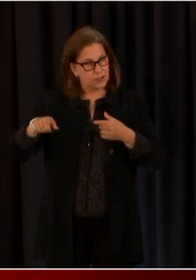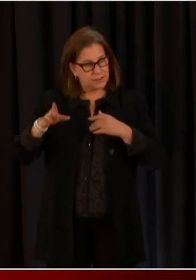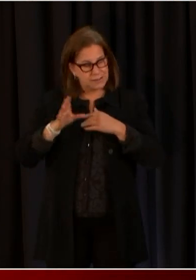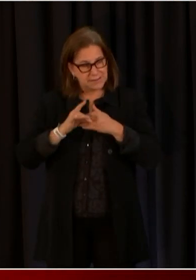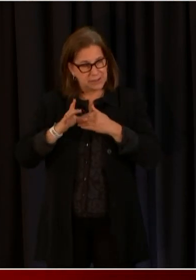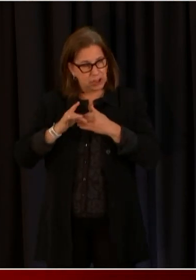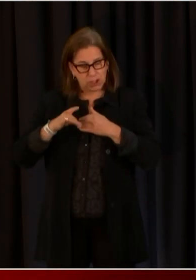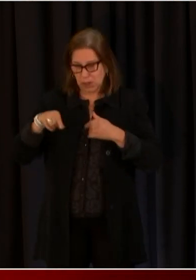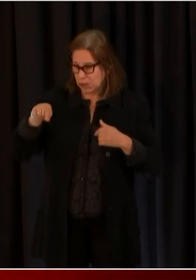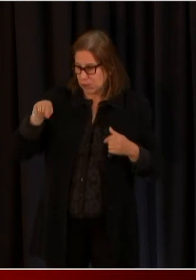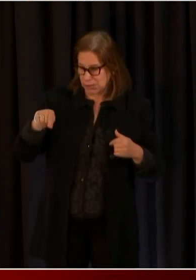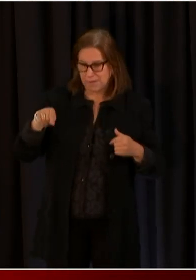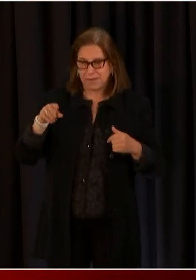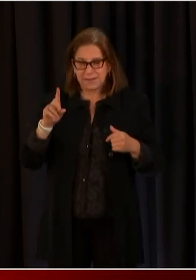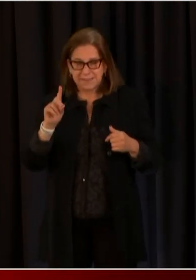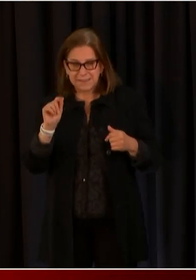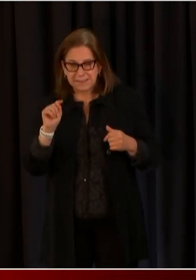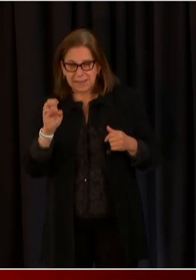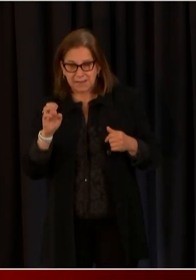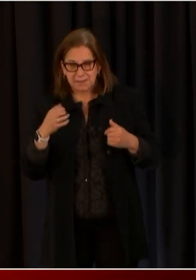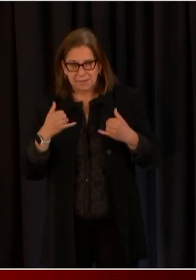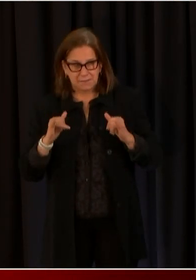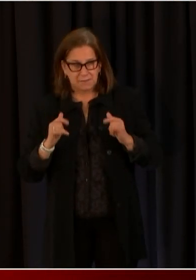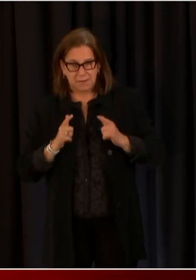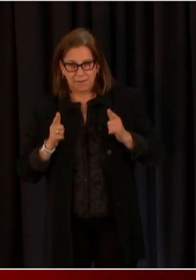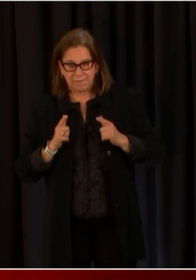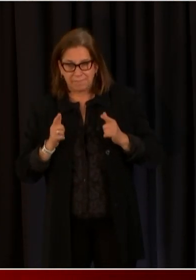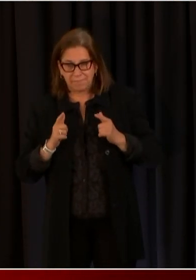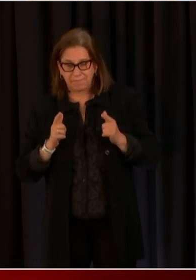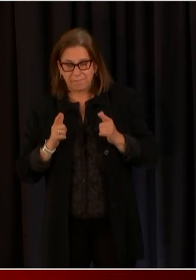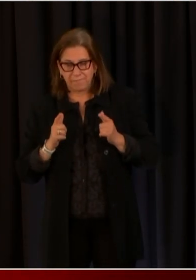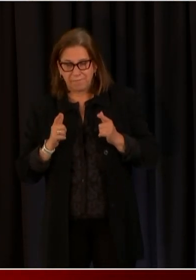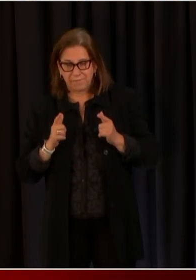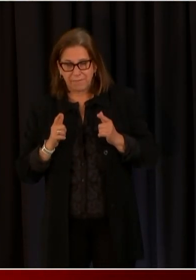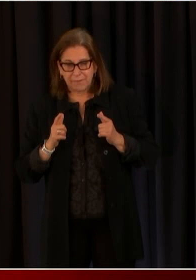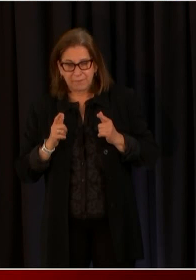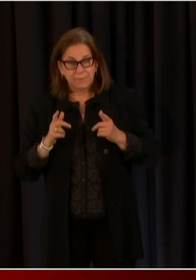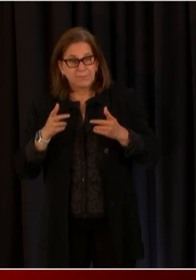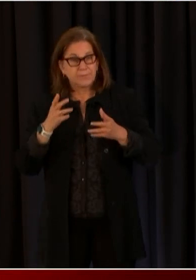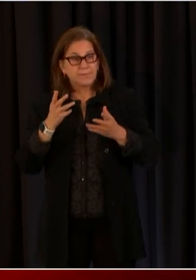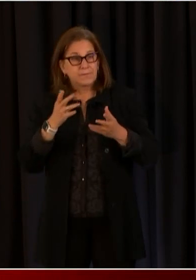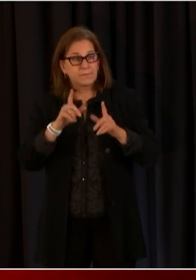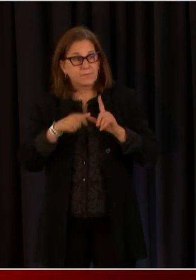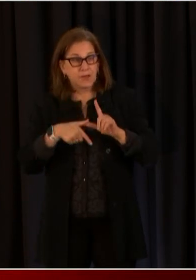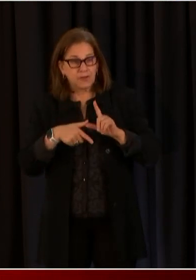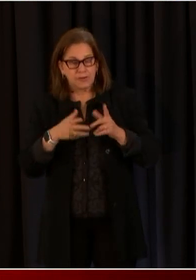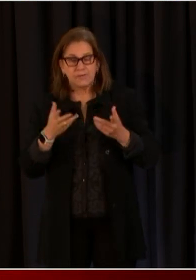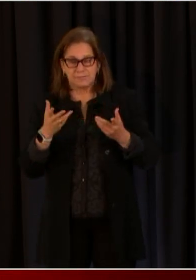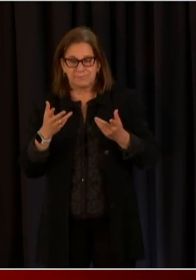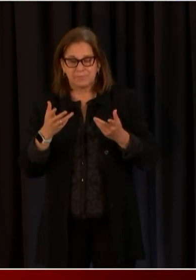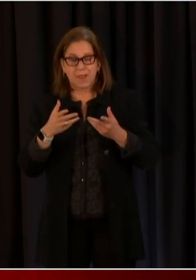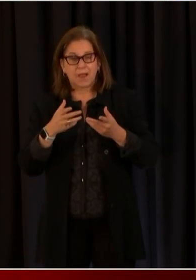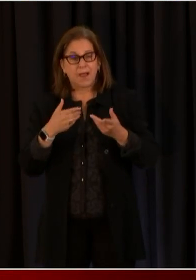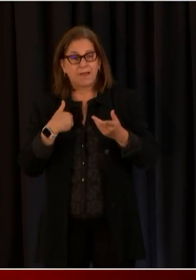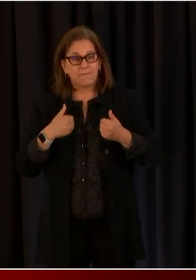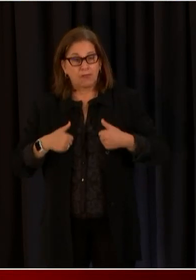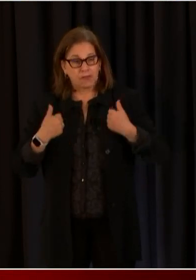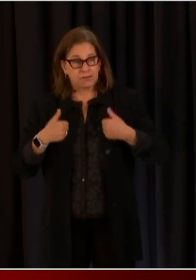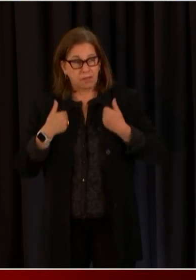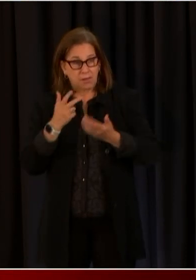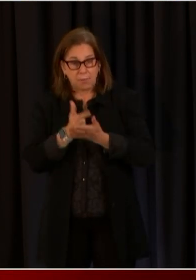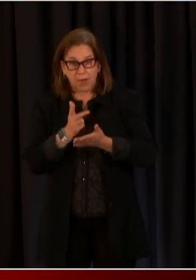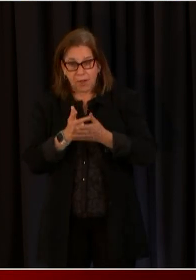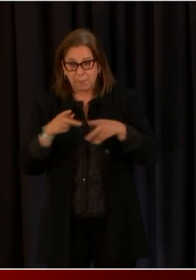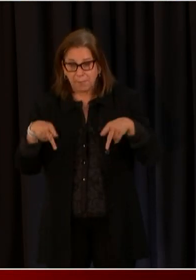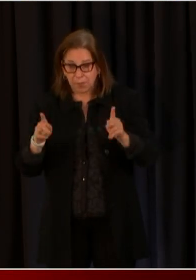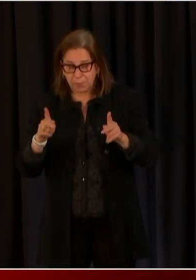sticker. New tiered residential parking fees that was enacted by the council, I